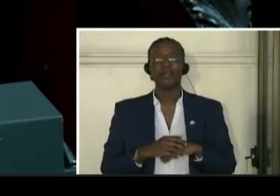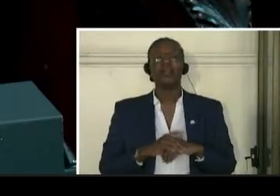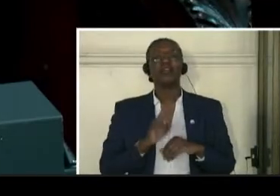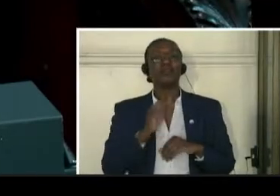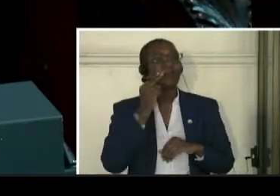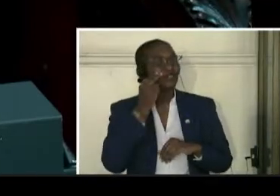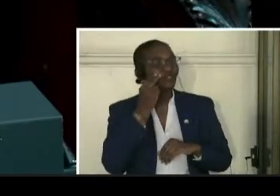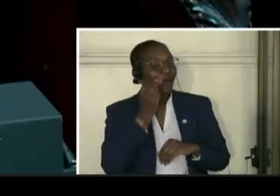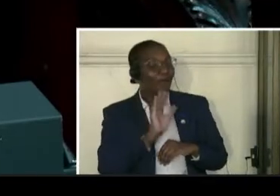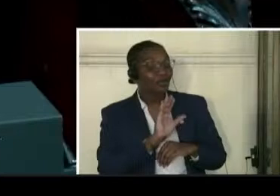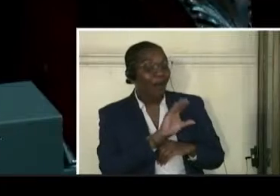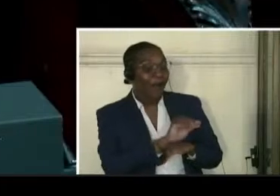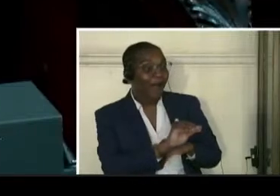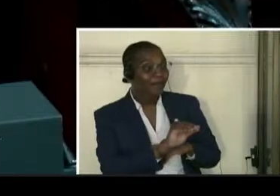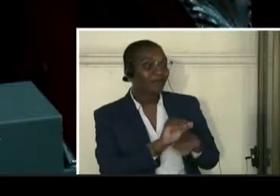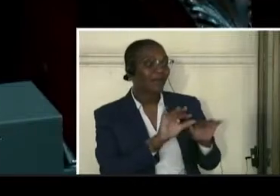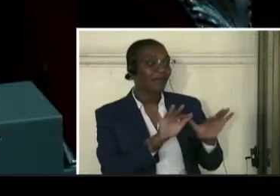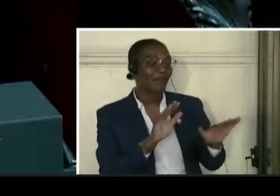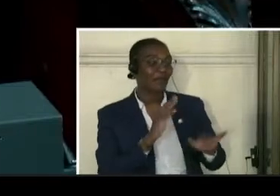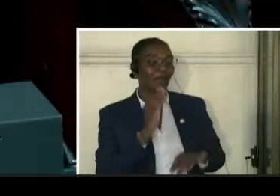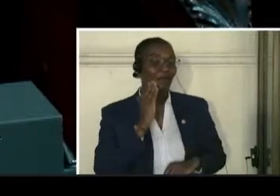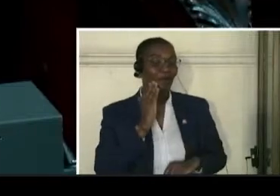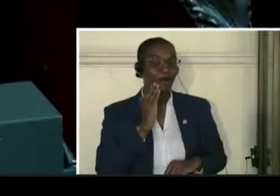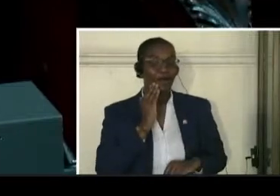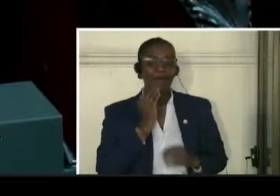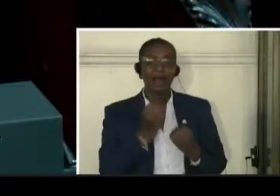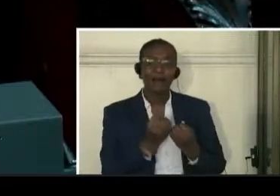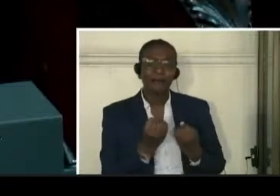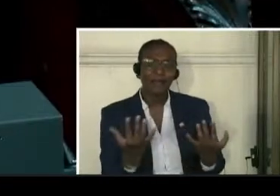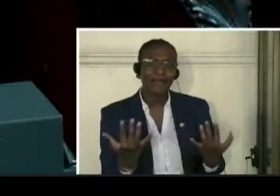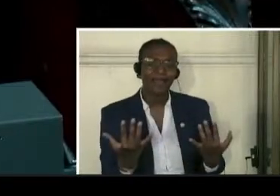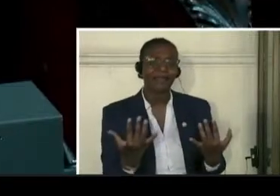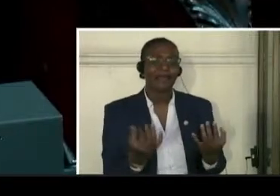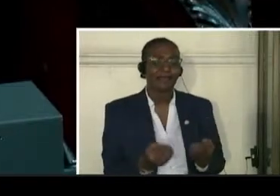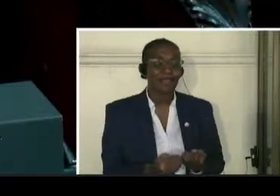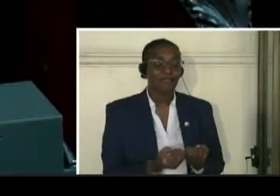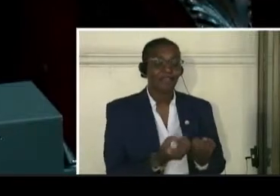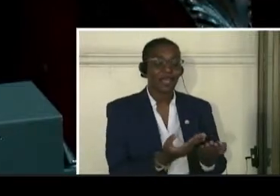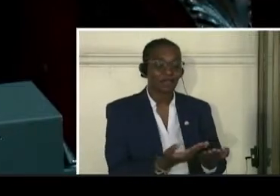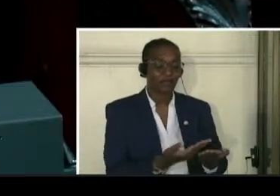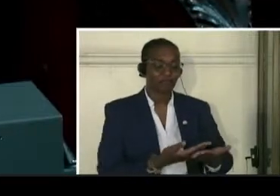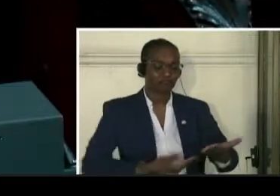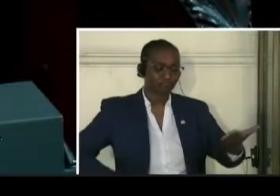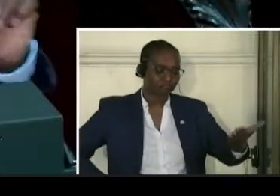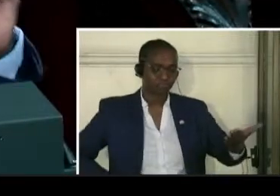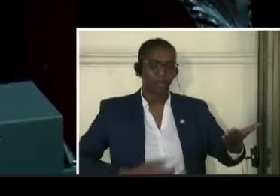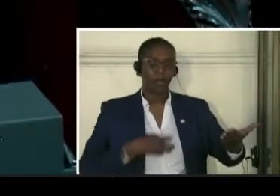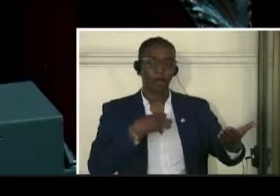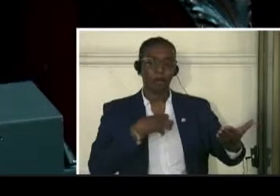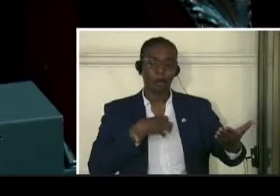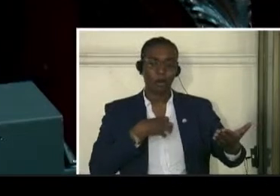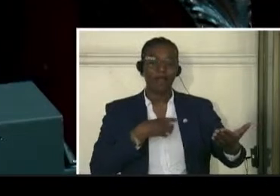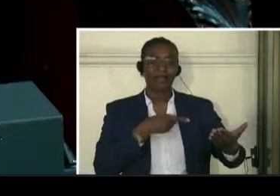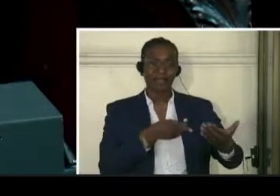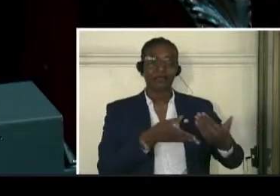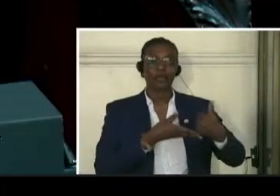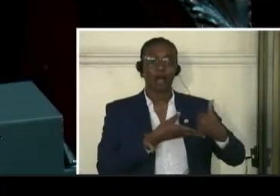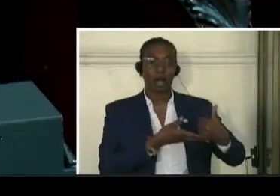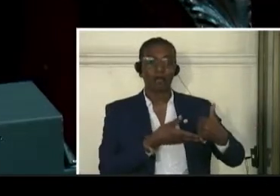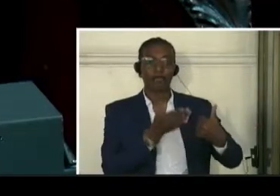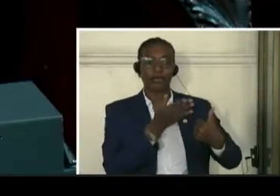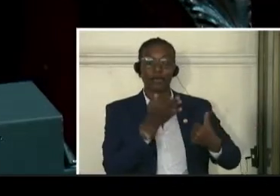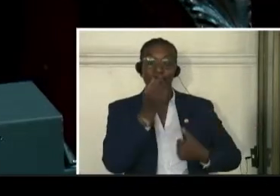You must try and ask them how many they've given to our people. Then that should have helped you